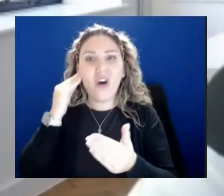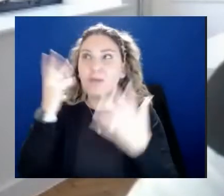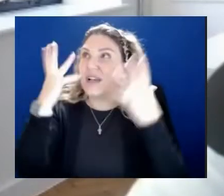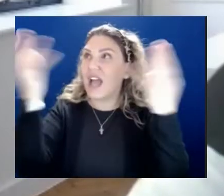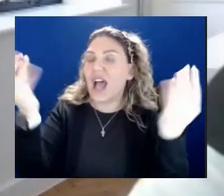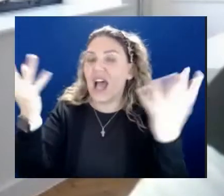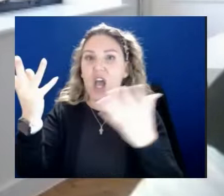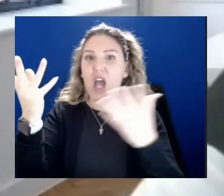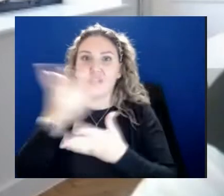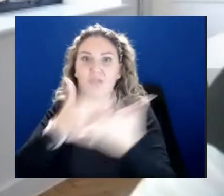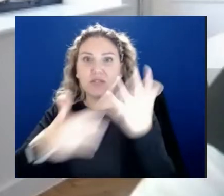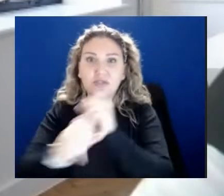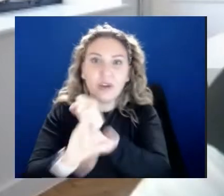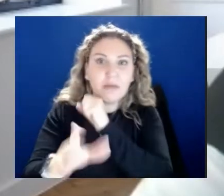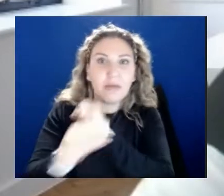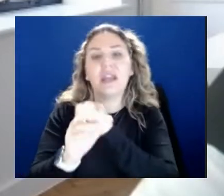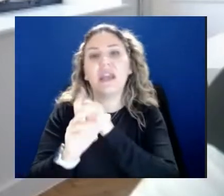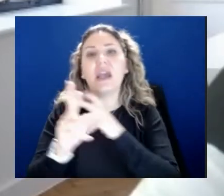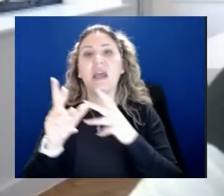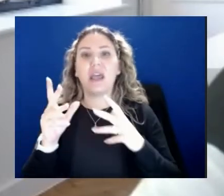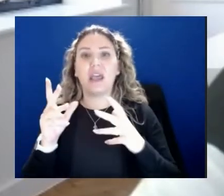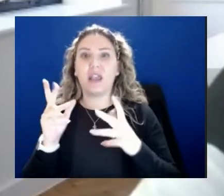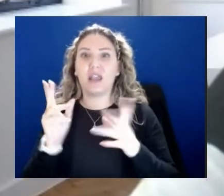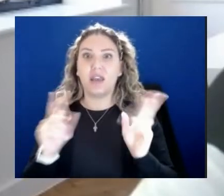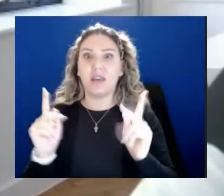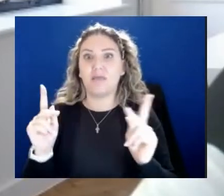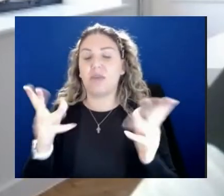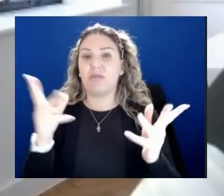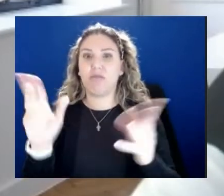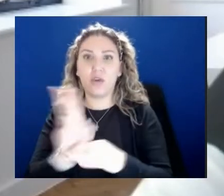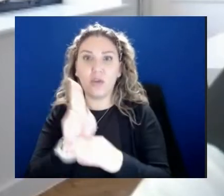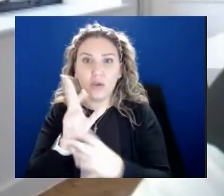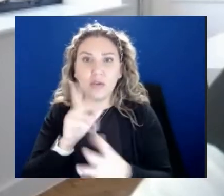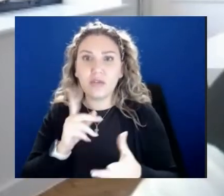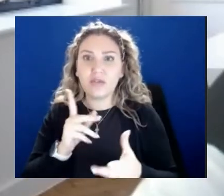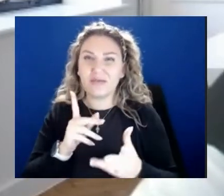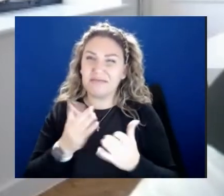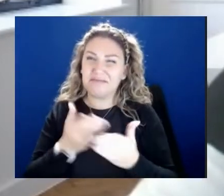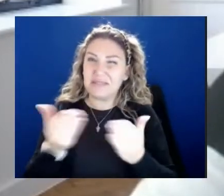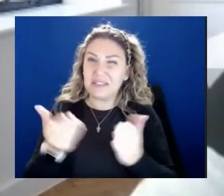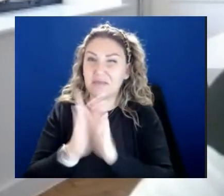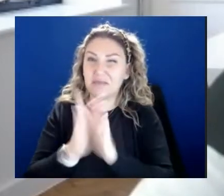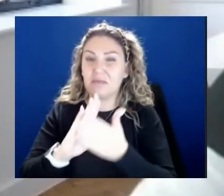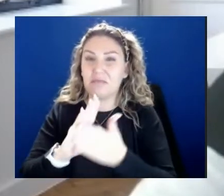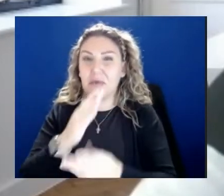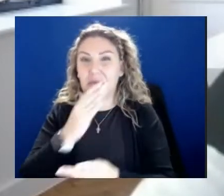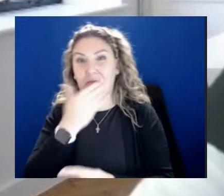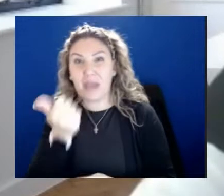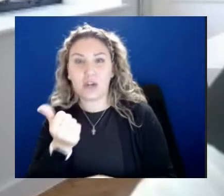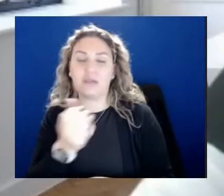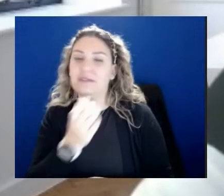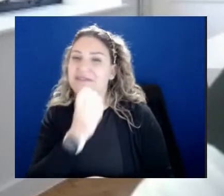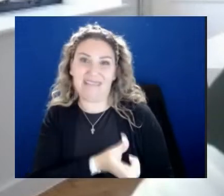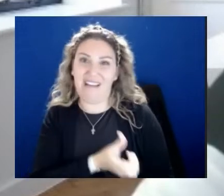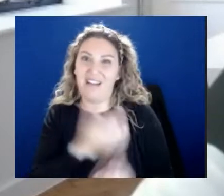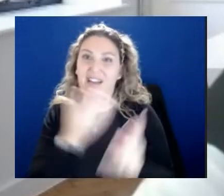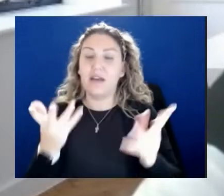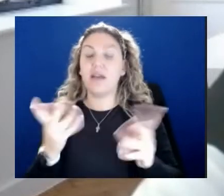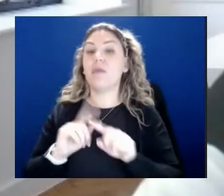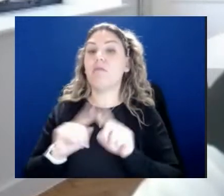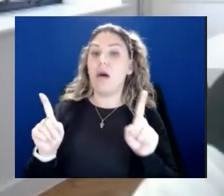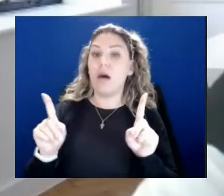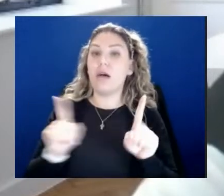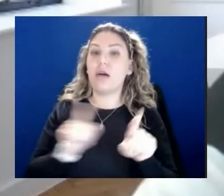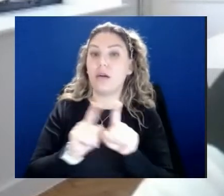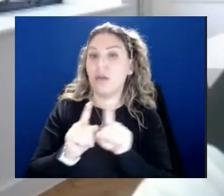week sometimes. And so as it relates to things getting better, in that regard, it's not. But